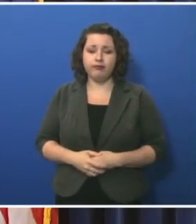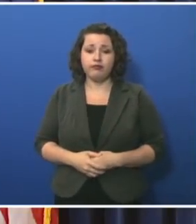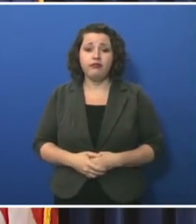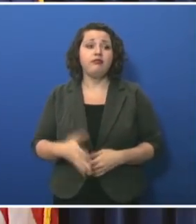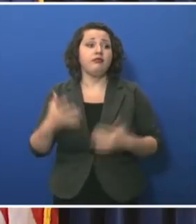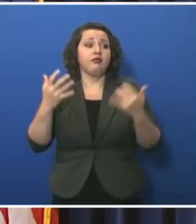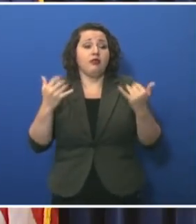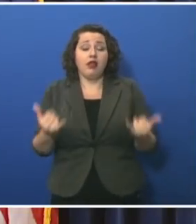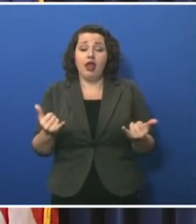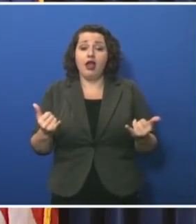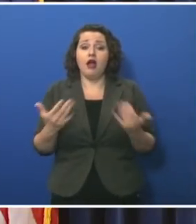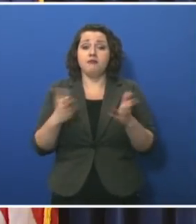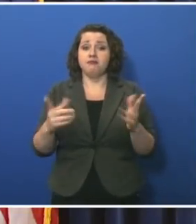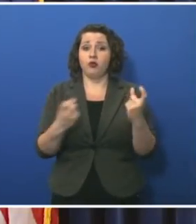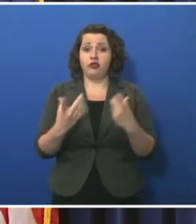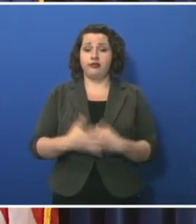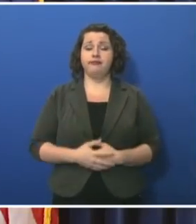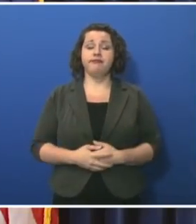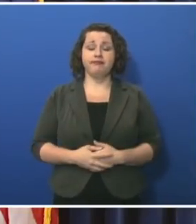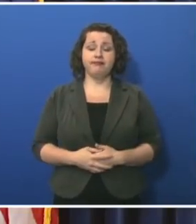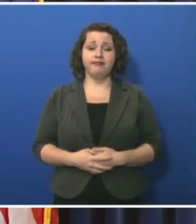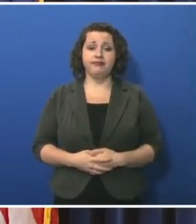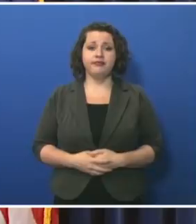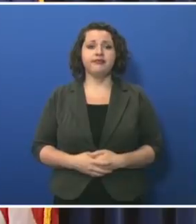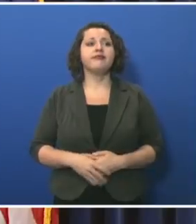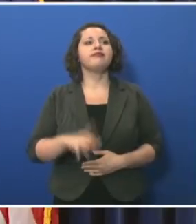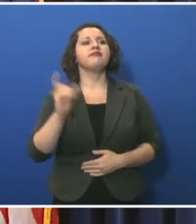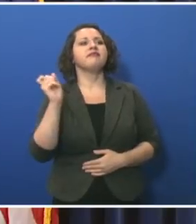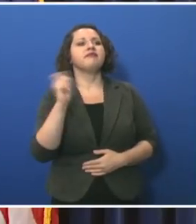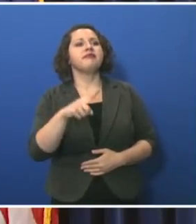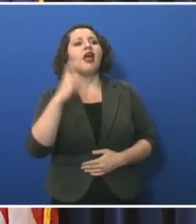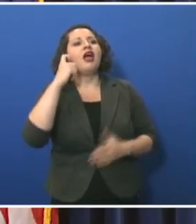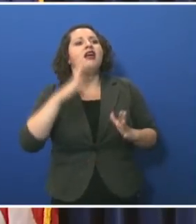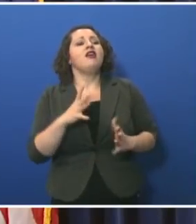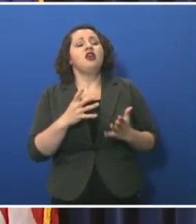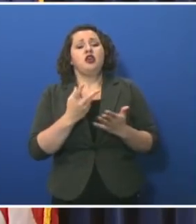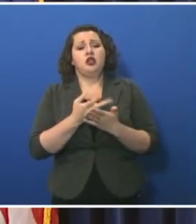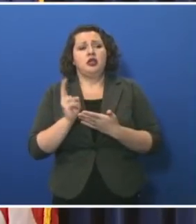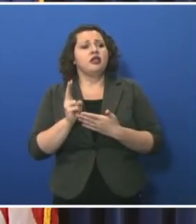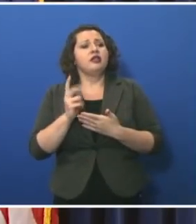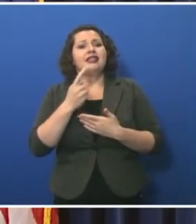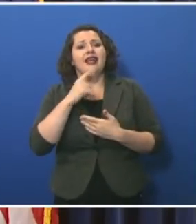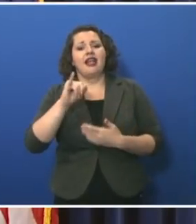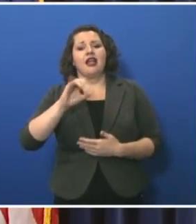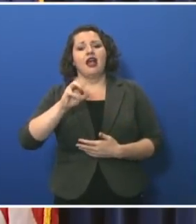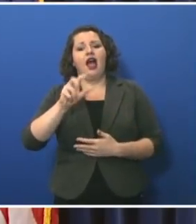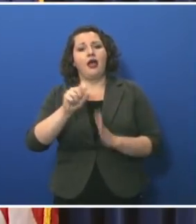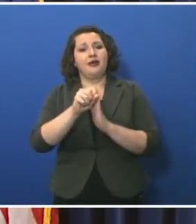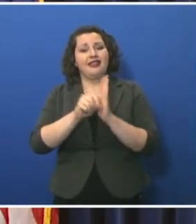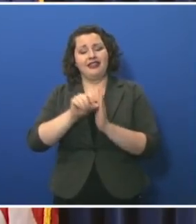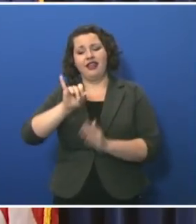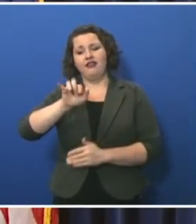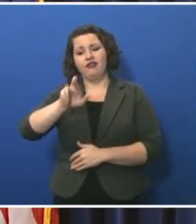with that, I'll open it up for questions. Governor, a couple of weeks ago, you said you were meeting with the Iowa State Fair Board telephonically. What